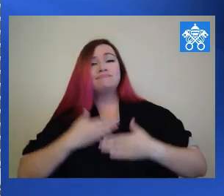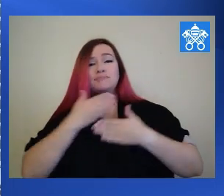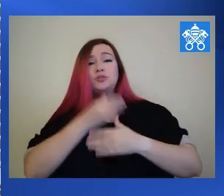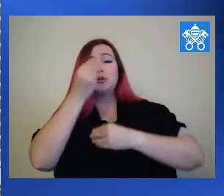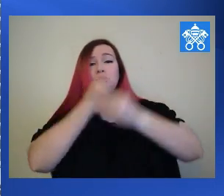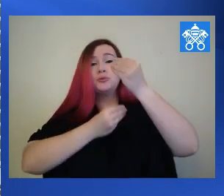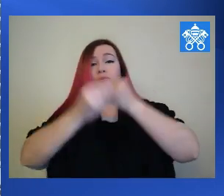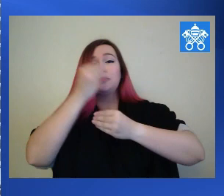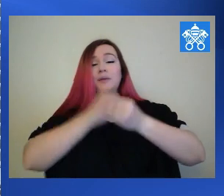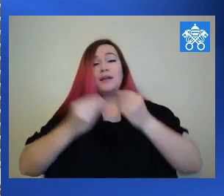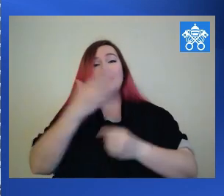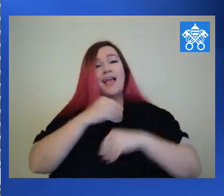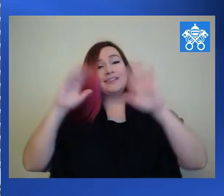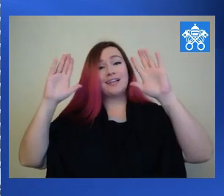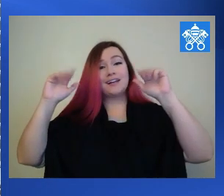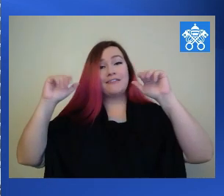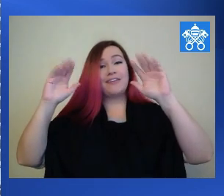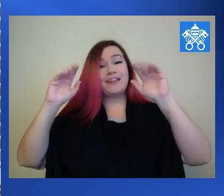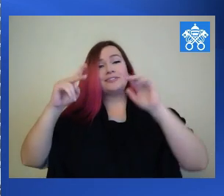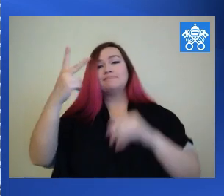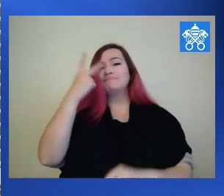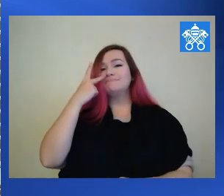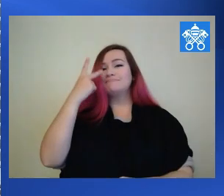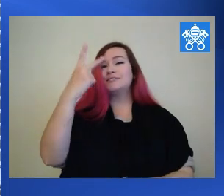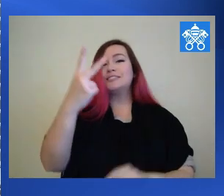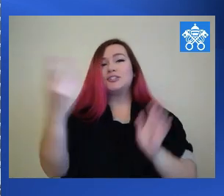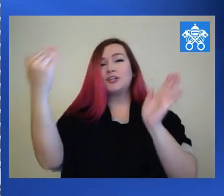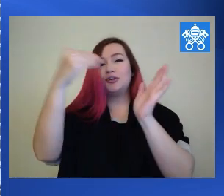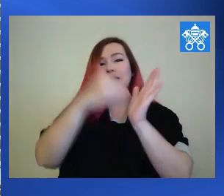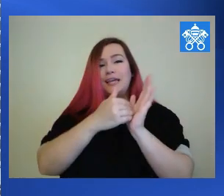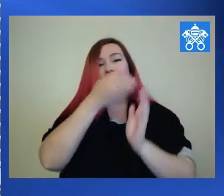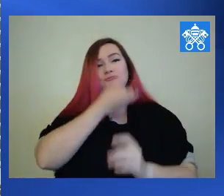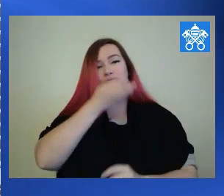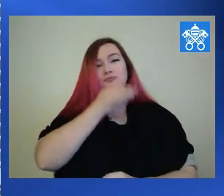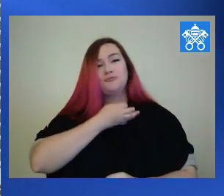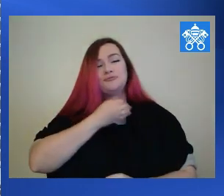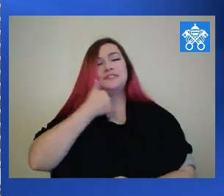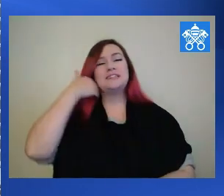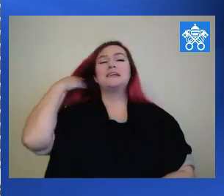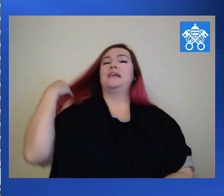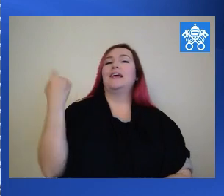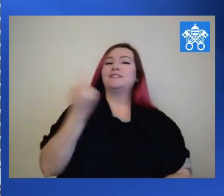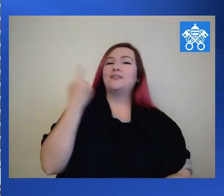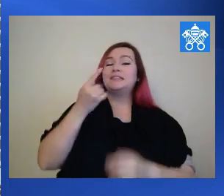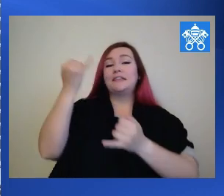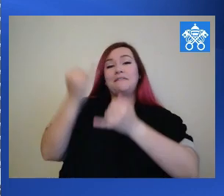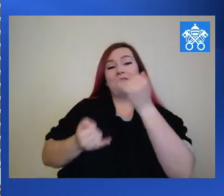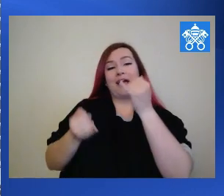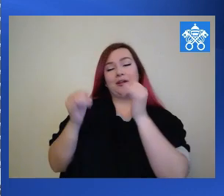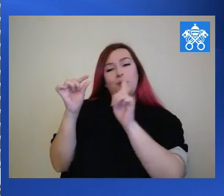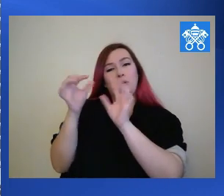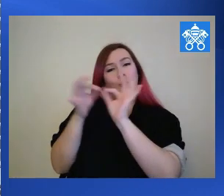Enjoy your meal and arrivederci. We'll see each other again. As always, the final words of our Holy Father at